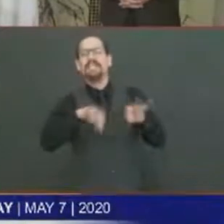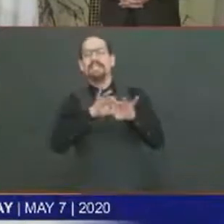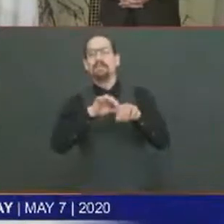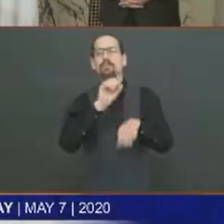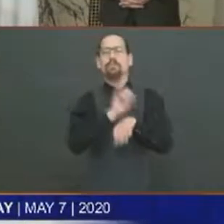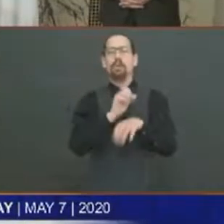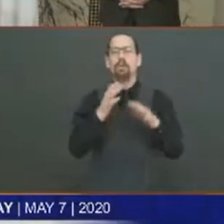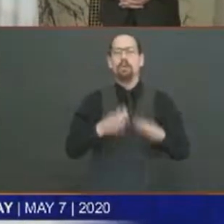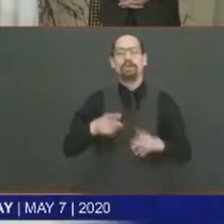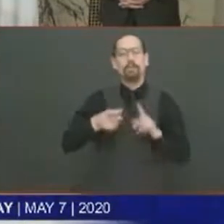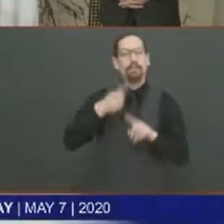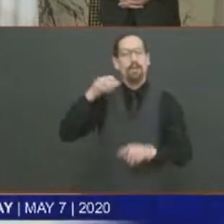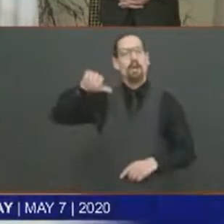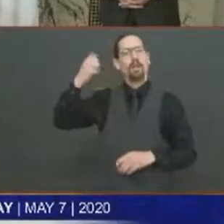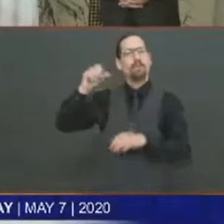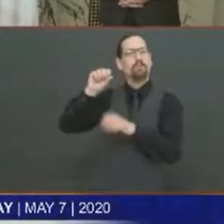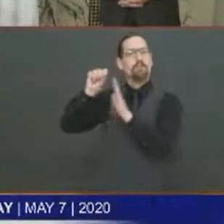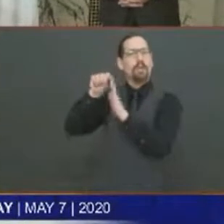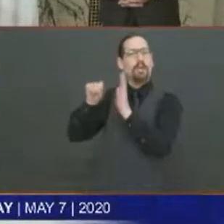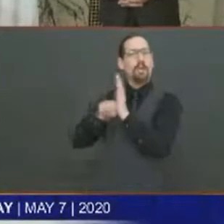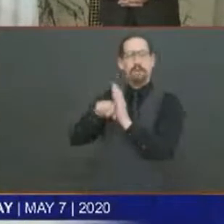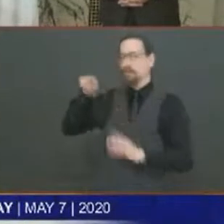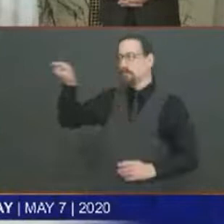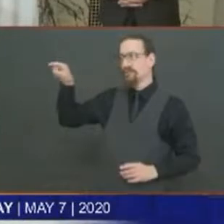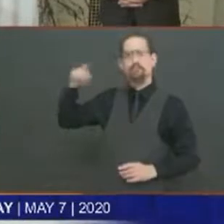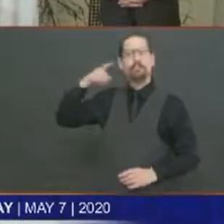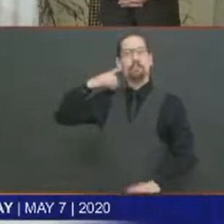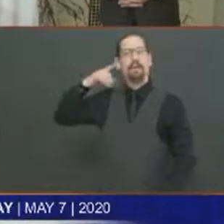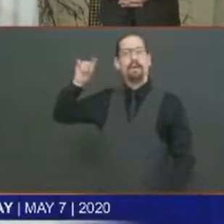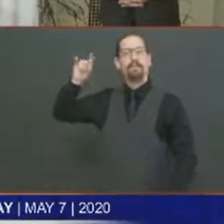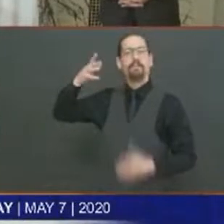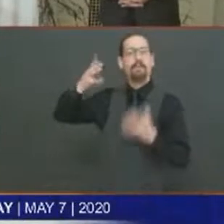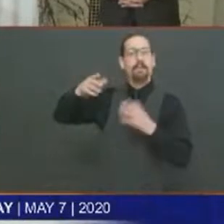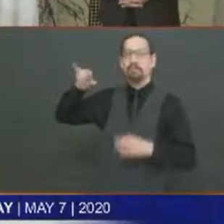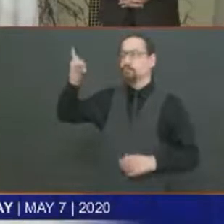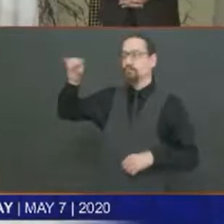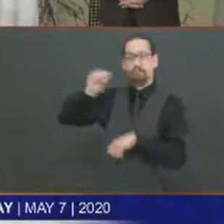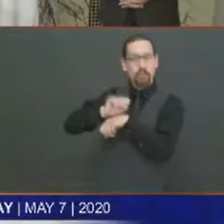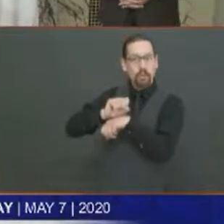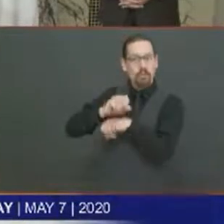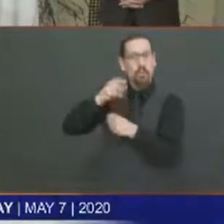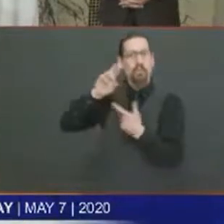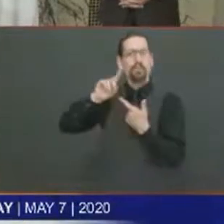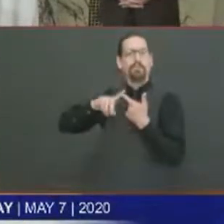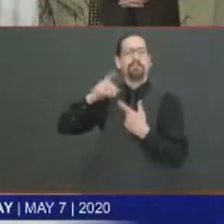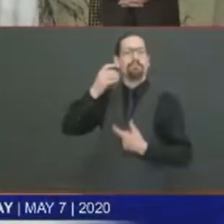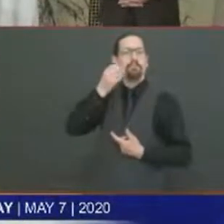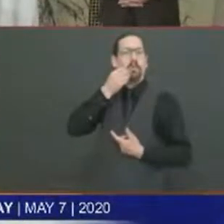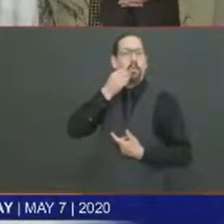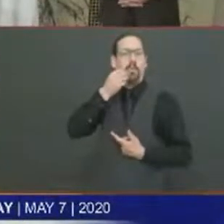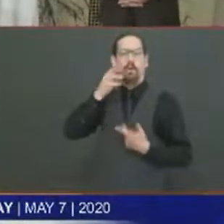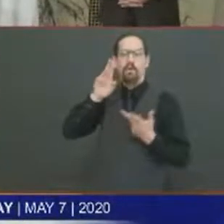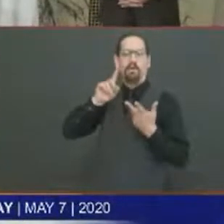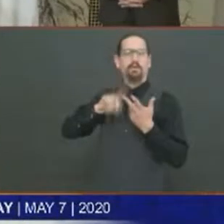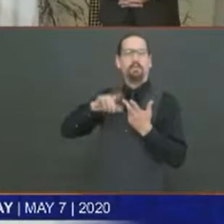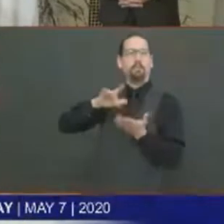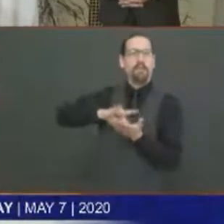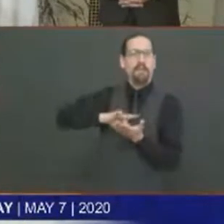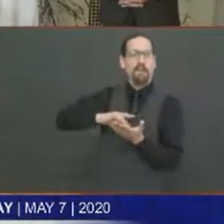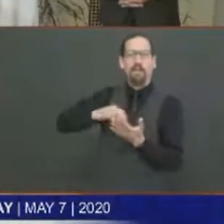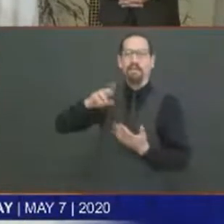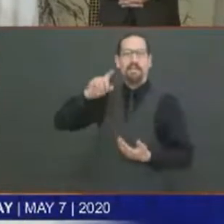for medical treatment or to obtain necessities like groceries, gas, or medication. So for a while, there was a lot of